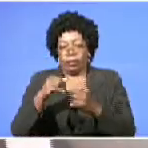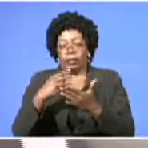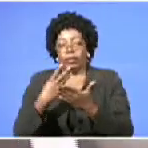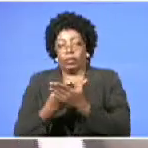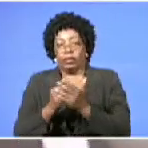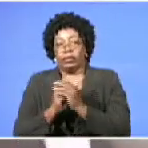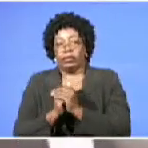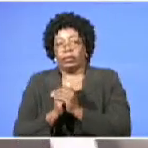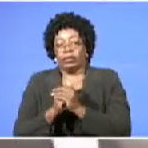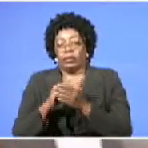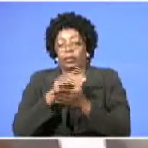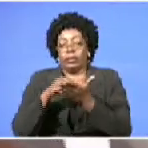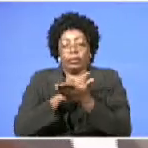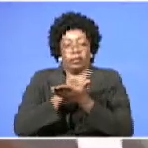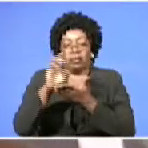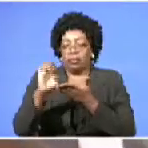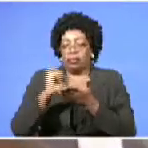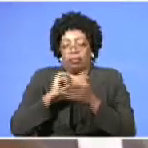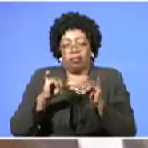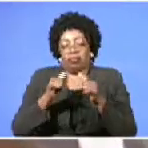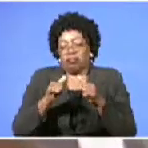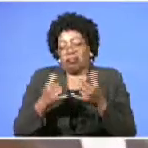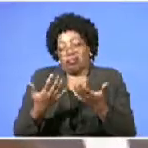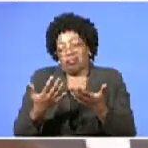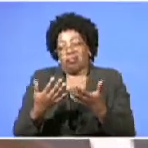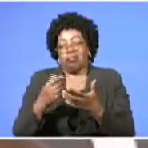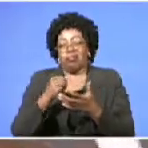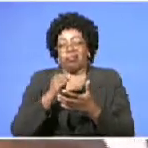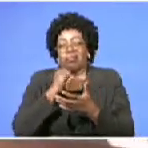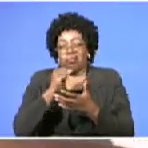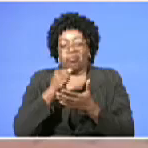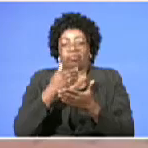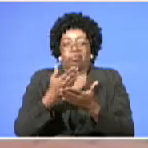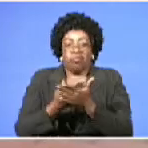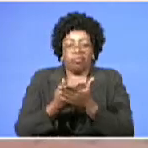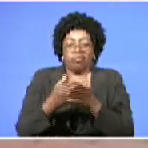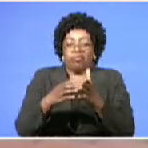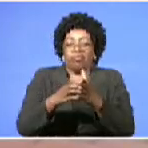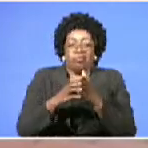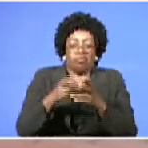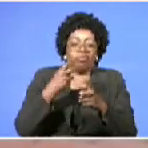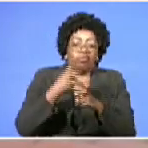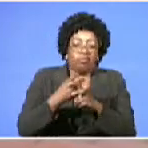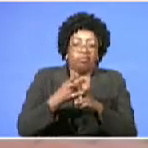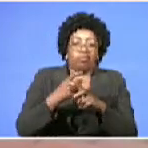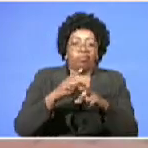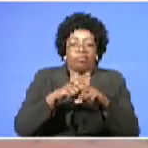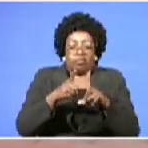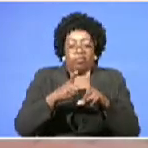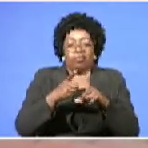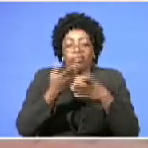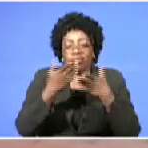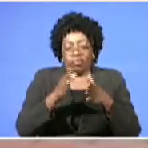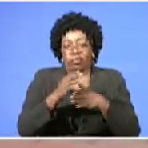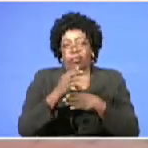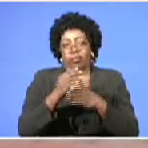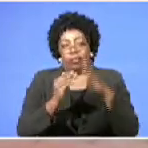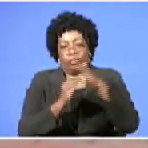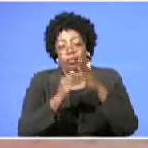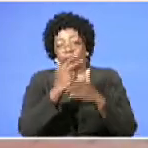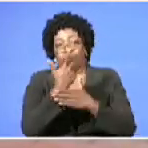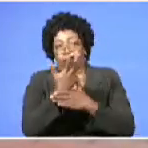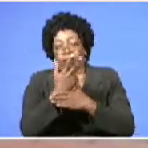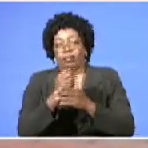weekend I didn't play too well. The conditions were tough, but I managed to finish top 3.